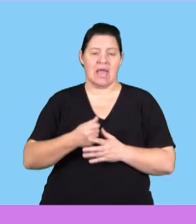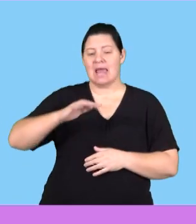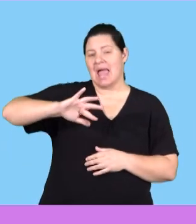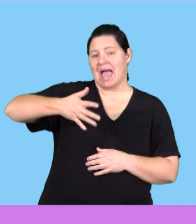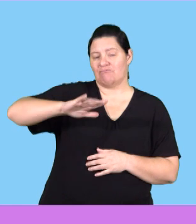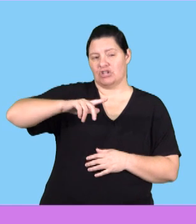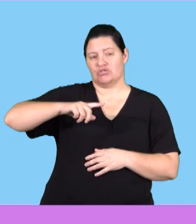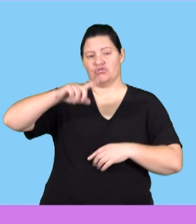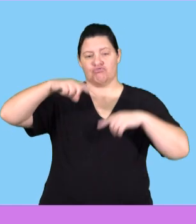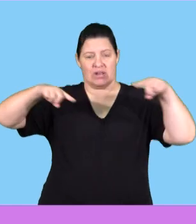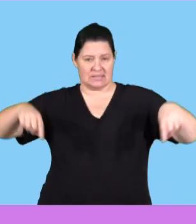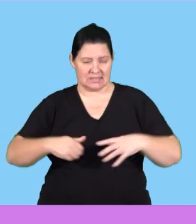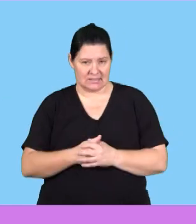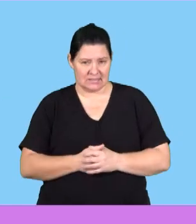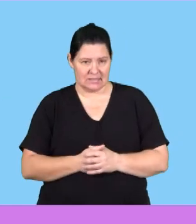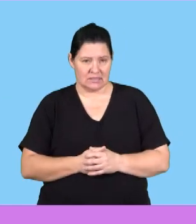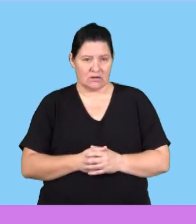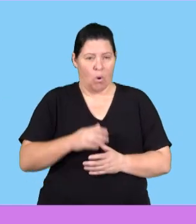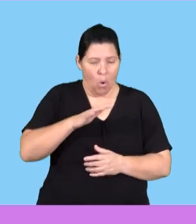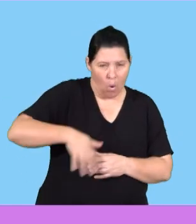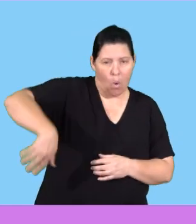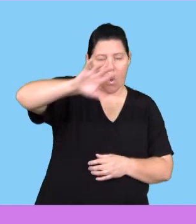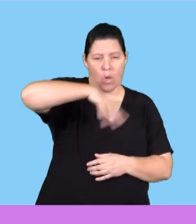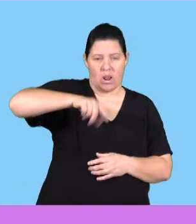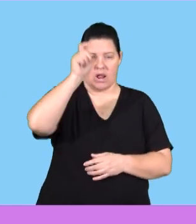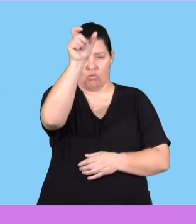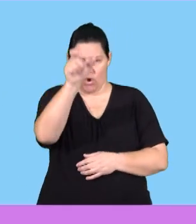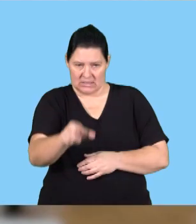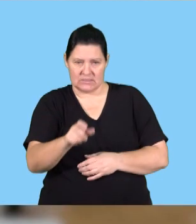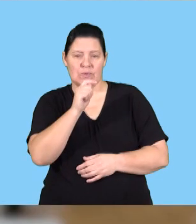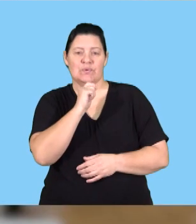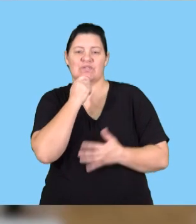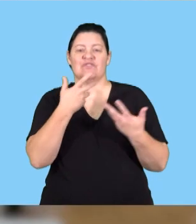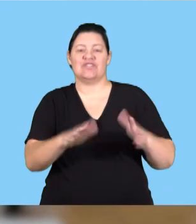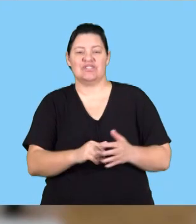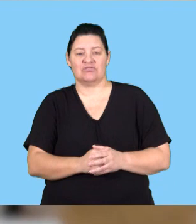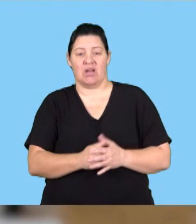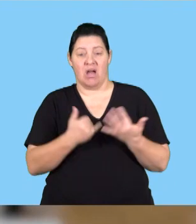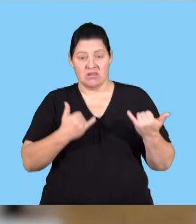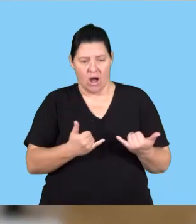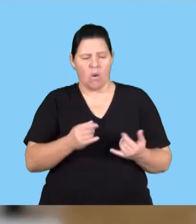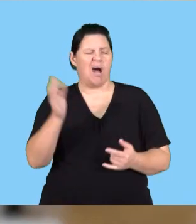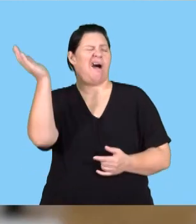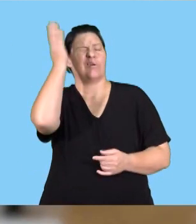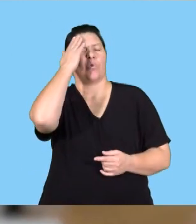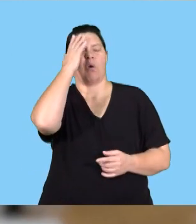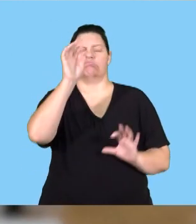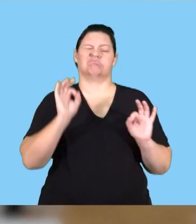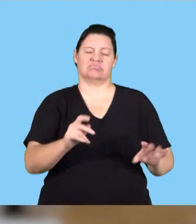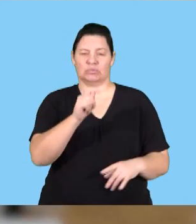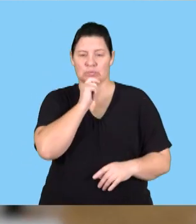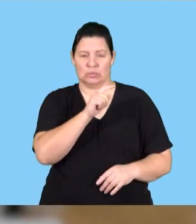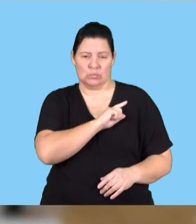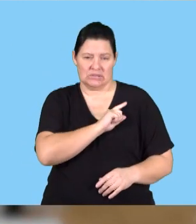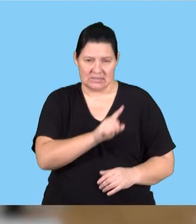have learned the average rates. And we've used all these terminologies, and I hope now that you are familiar with these terminologies,